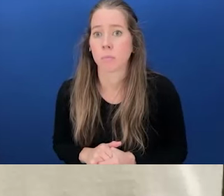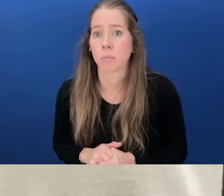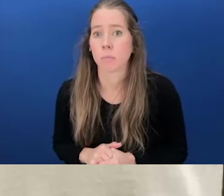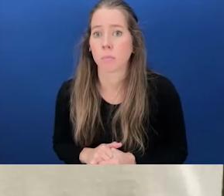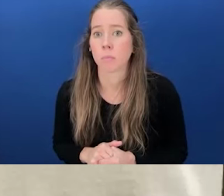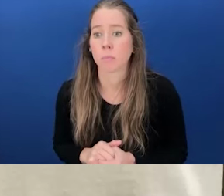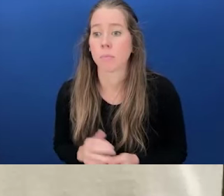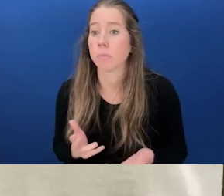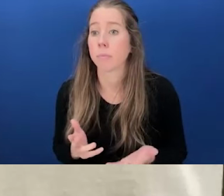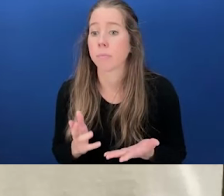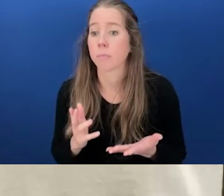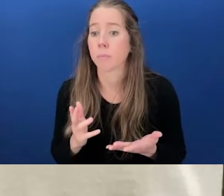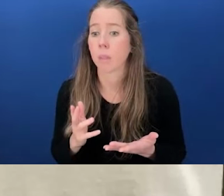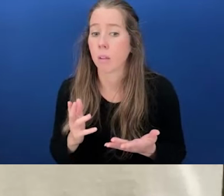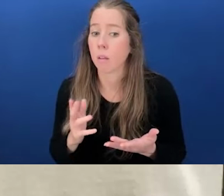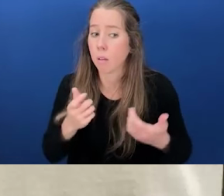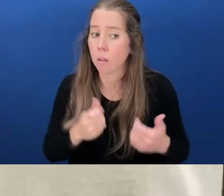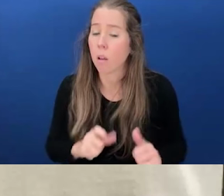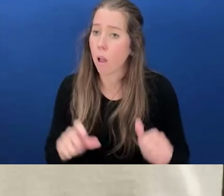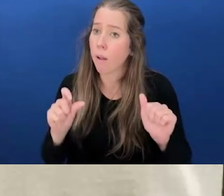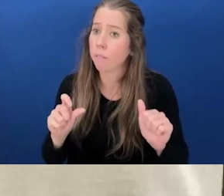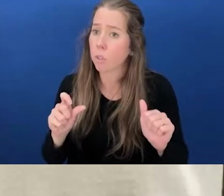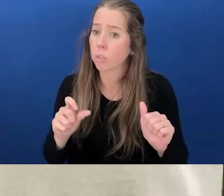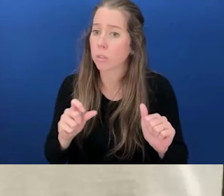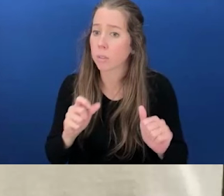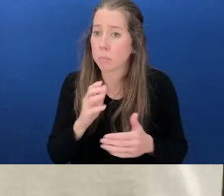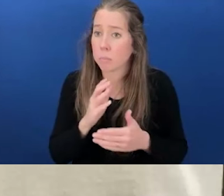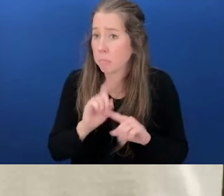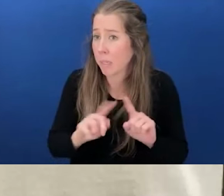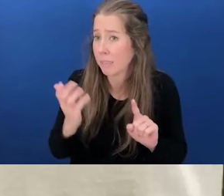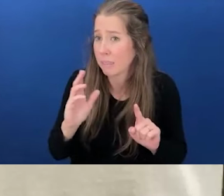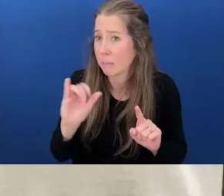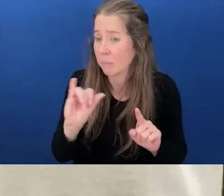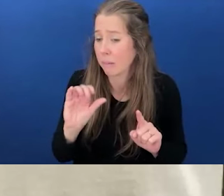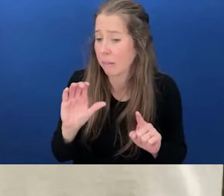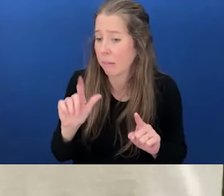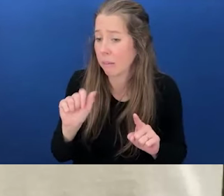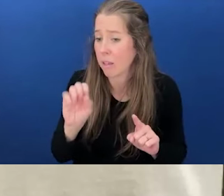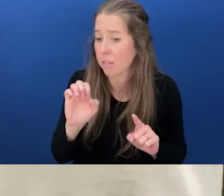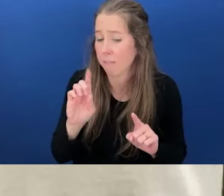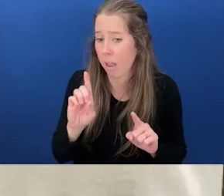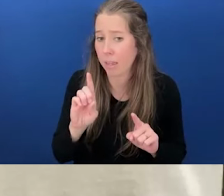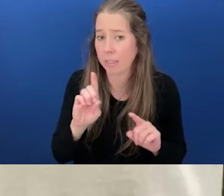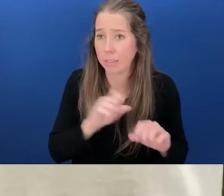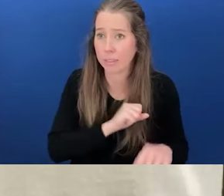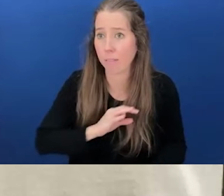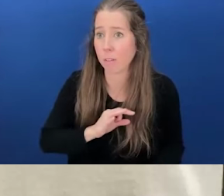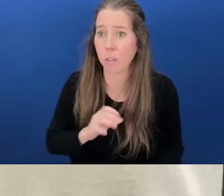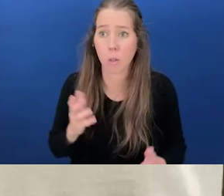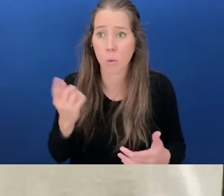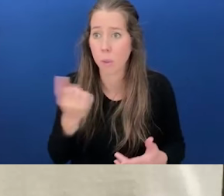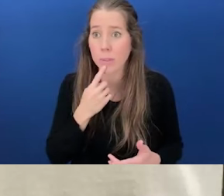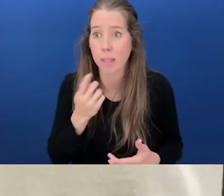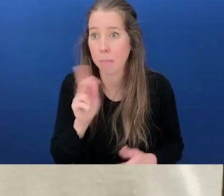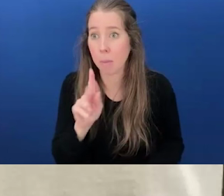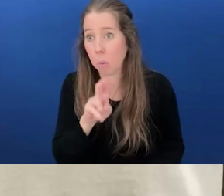but apparently, at least for a few classified staff, I mean, shoot, the faculty, we always say when people go to admin, they're the